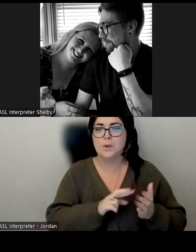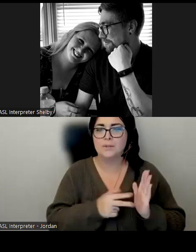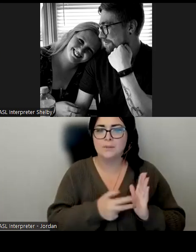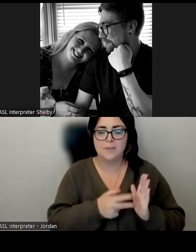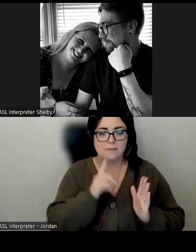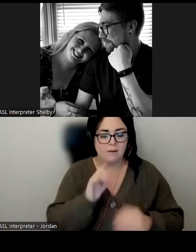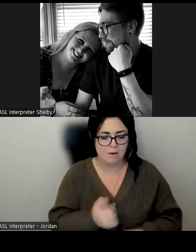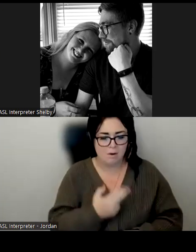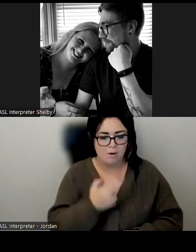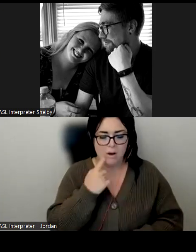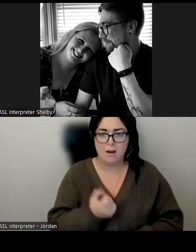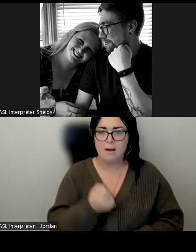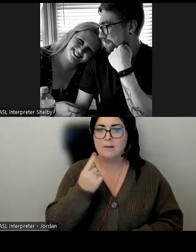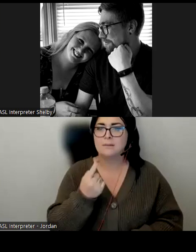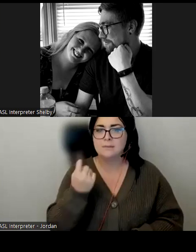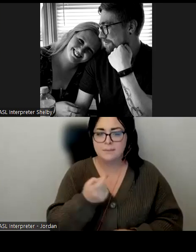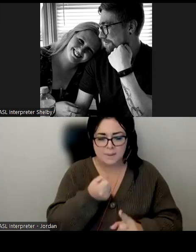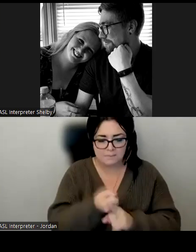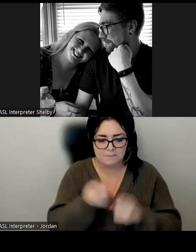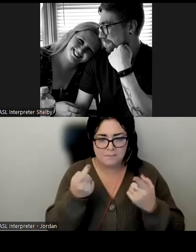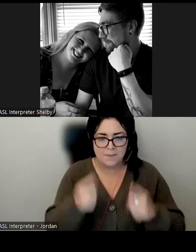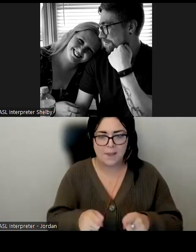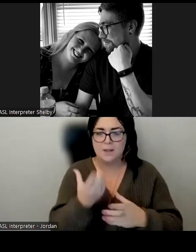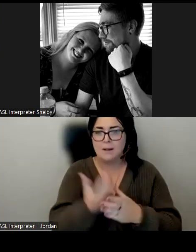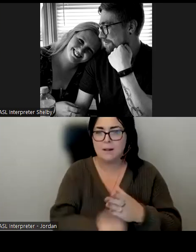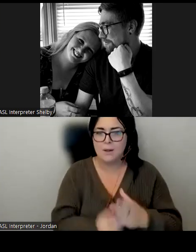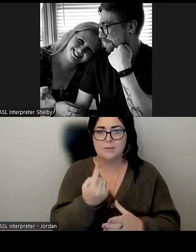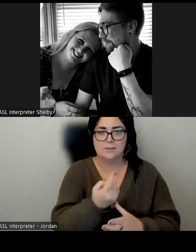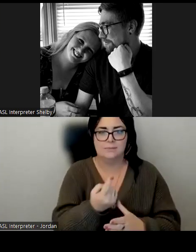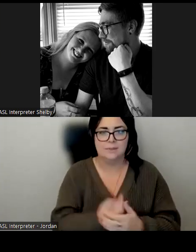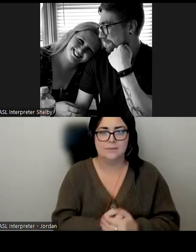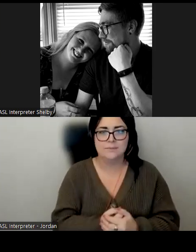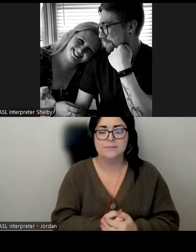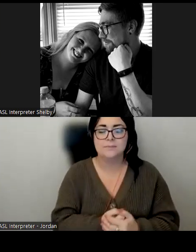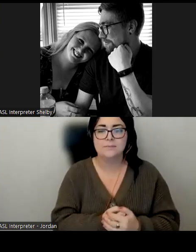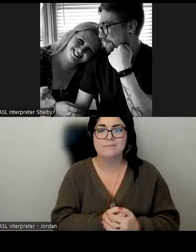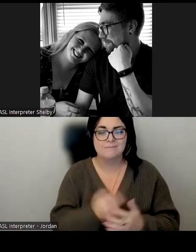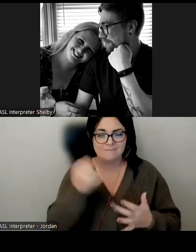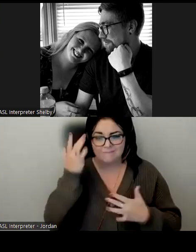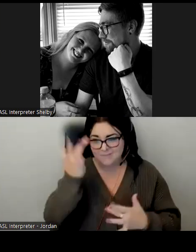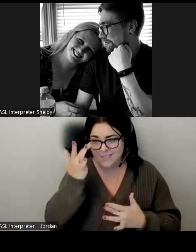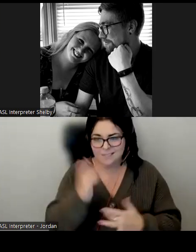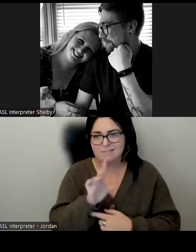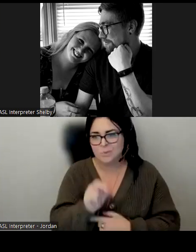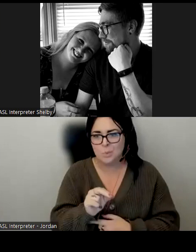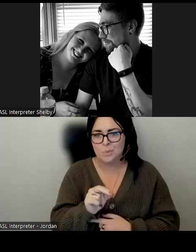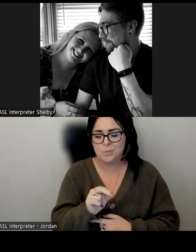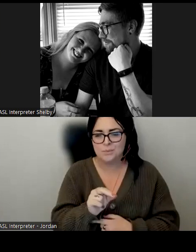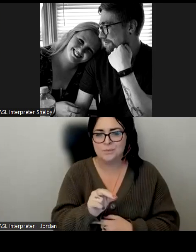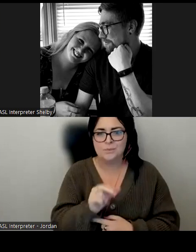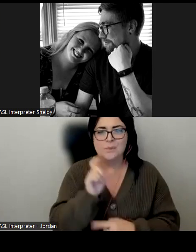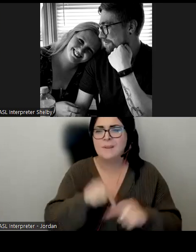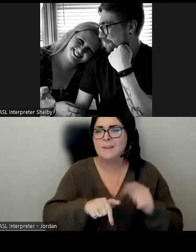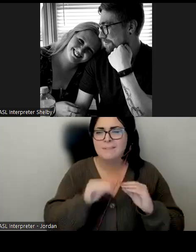was really important to you. Grief is not an illness, nor is it something that needs to be